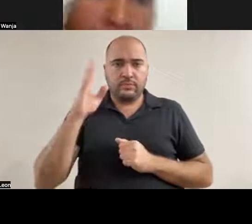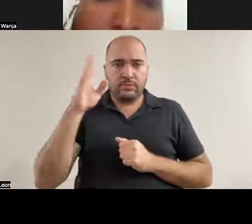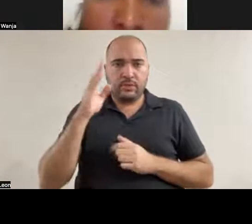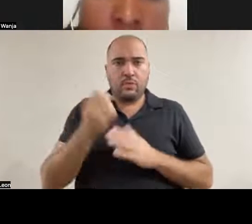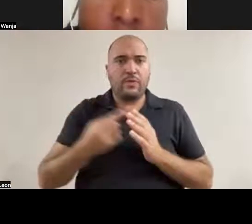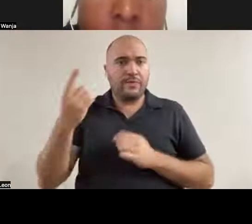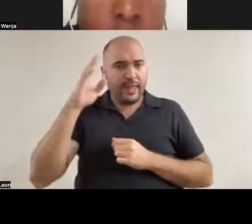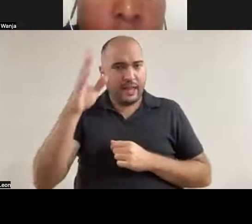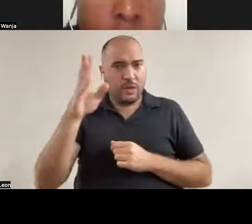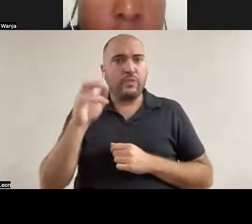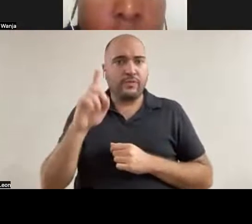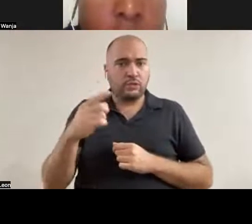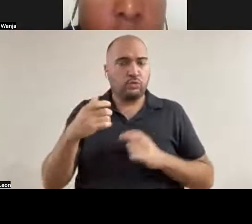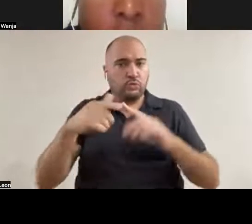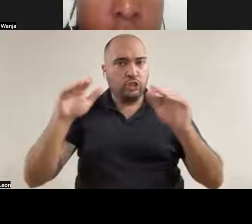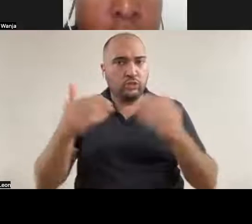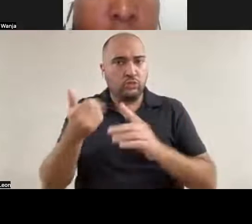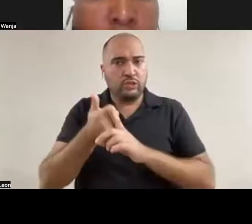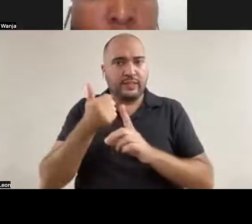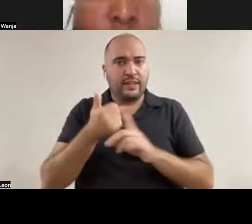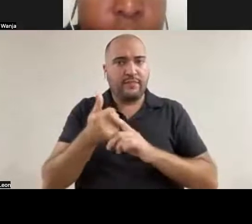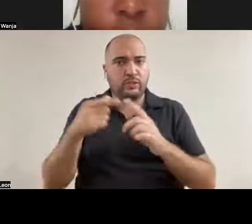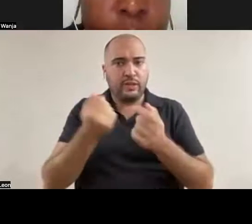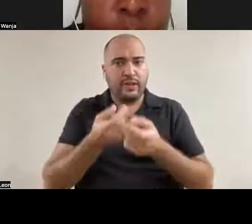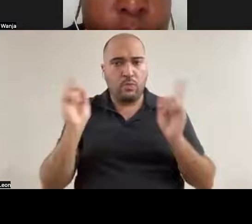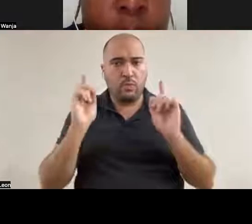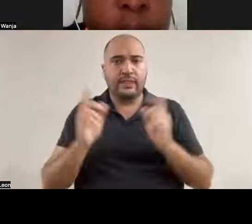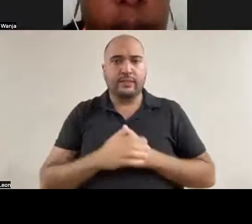Hi, Winfred. Would you like to introduce yourself to everyone?